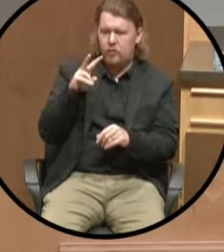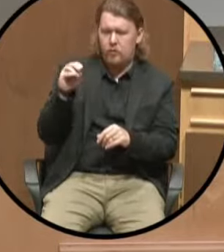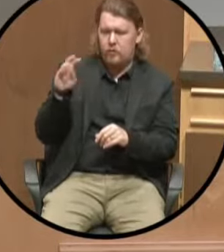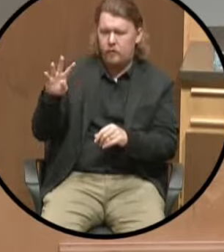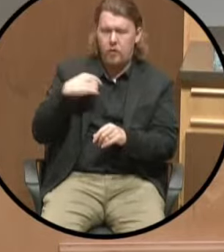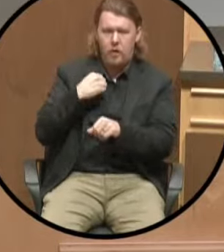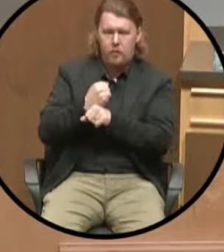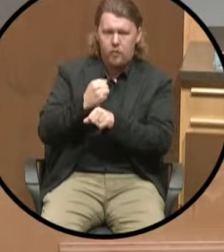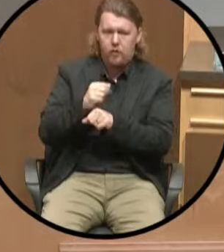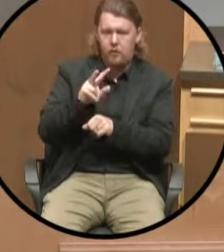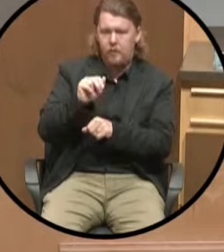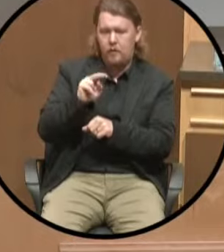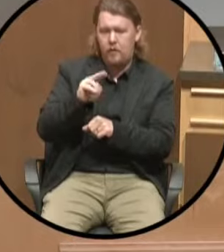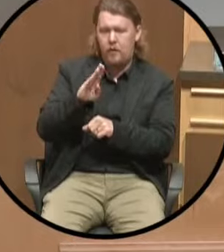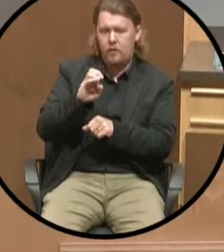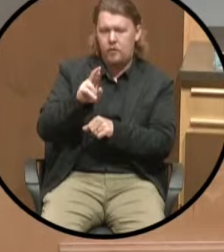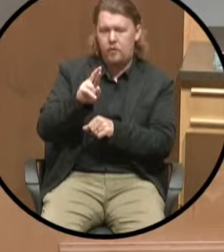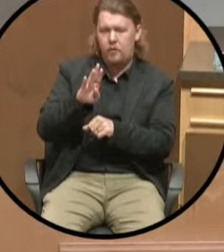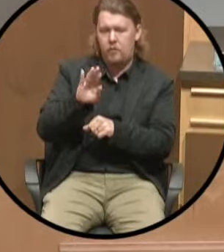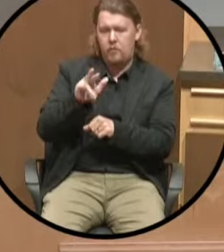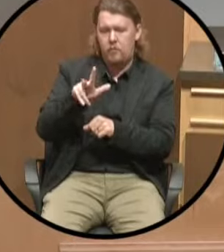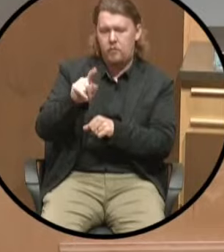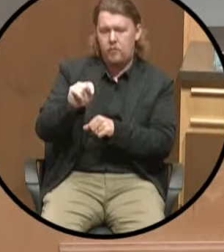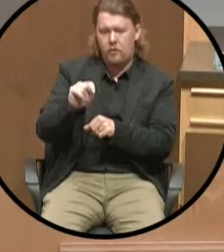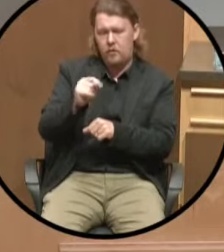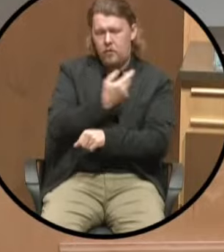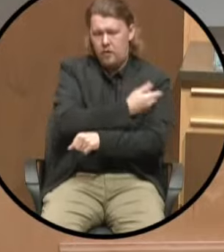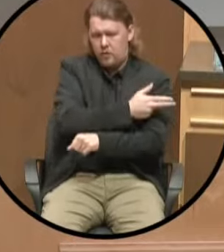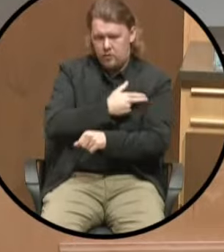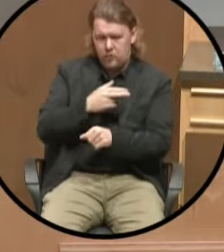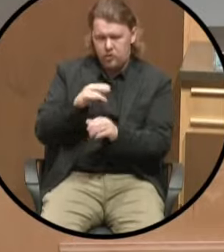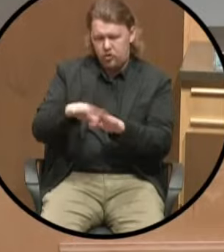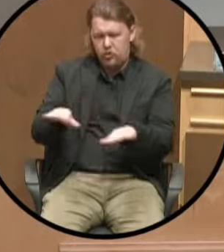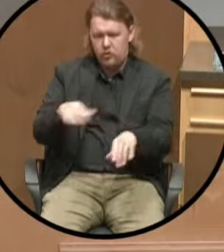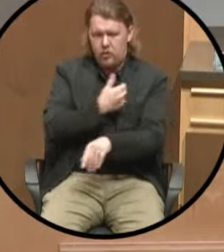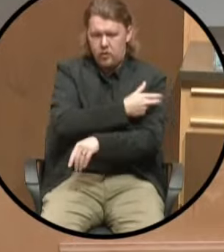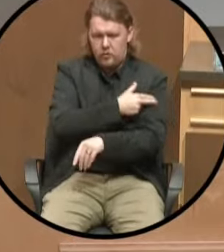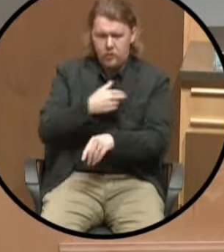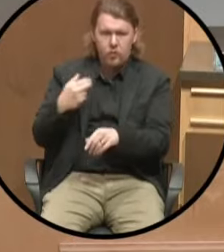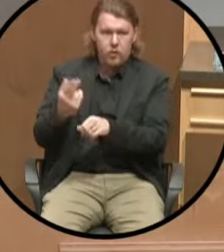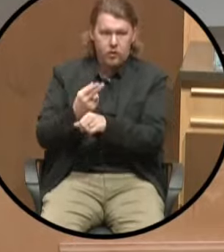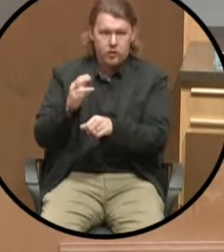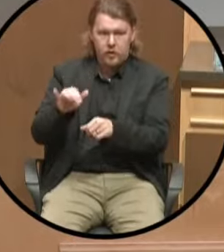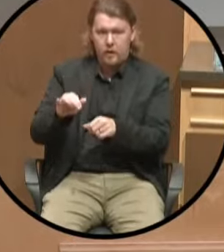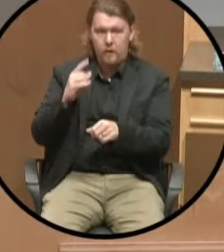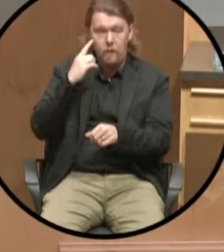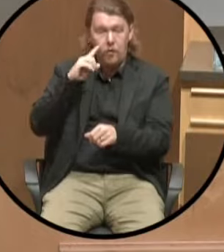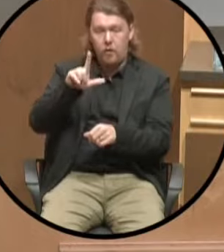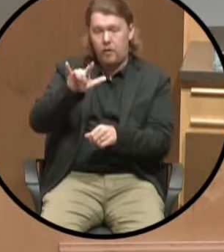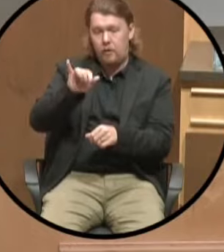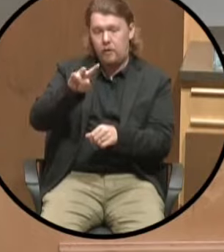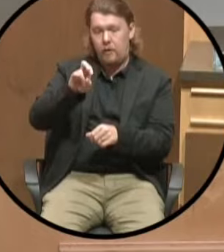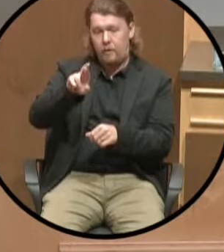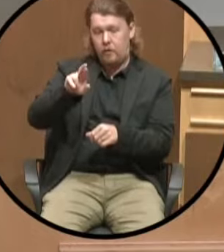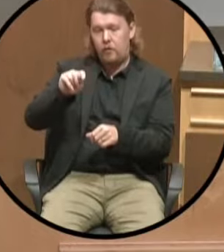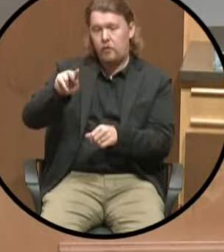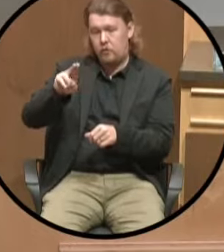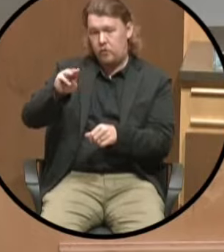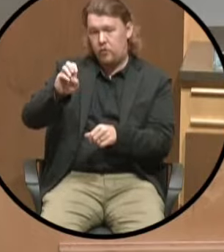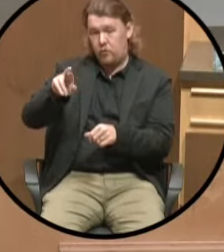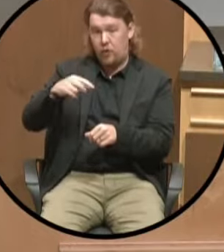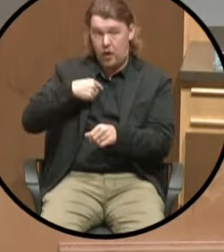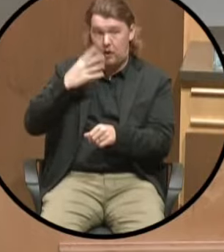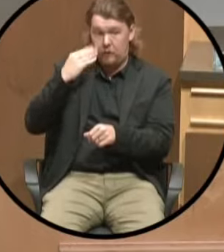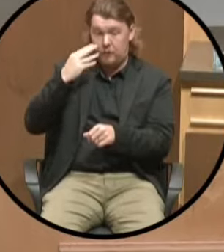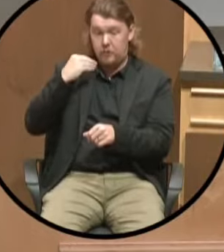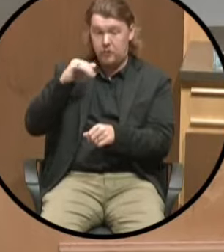Vanderbilt Children's Hospital, we were using this technology in one of my patients with a liver tumor. And so I'm familiar with it. I feel safe